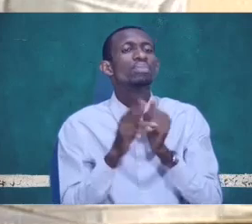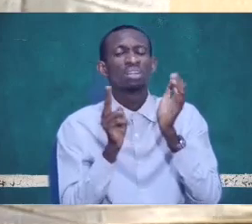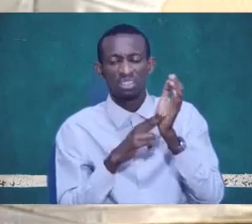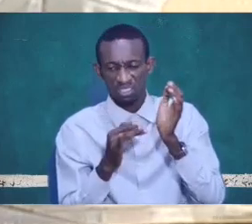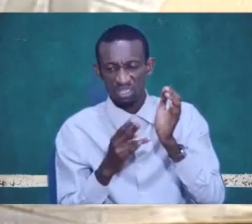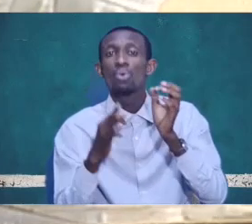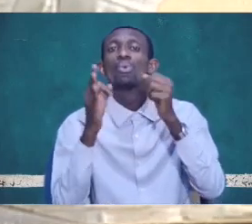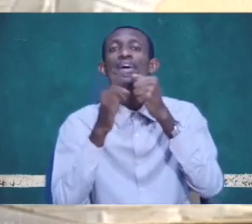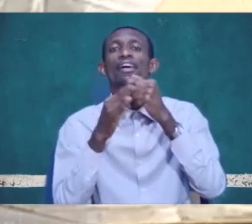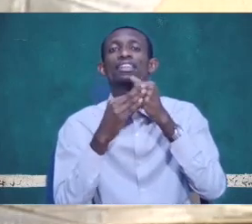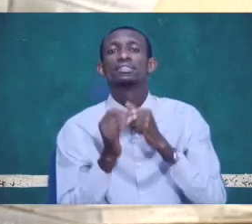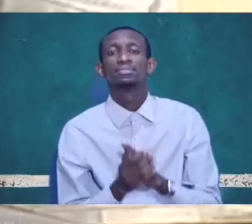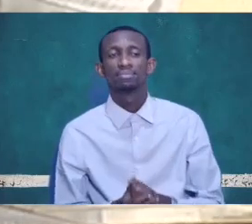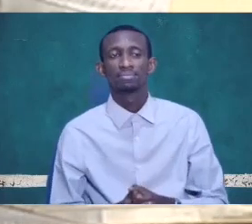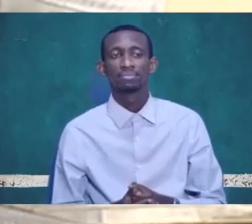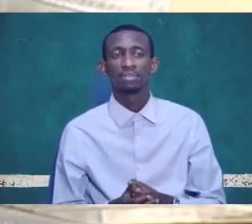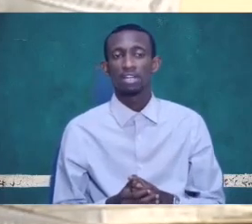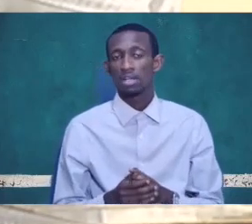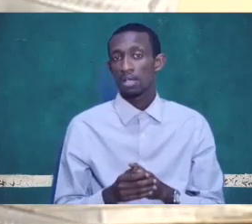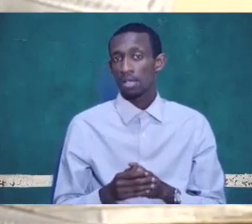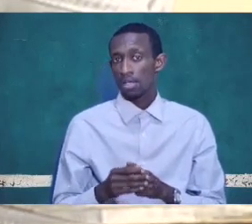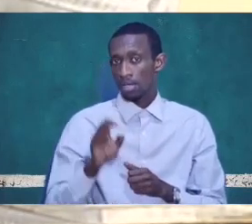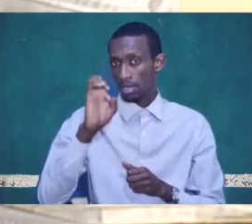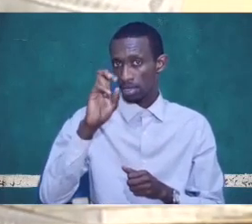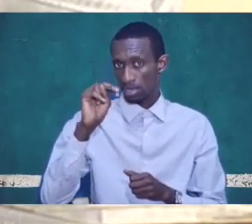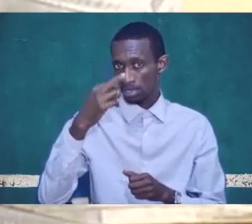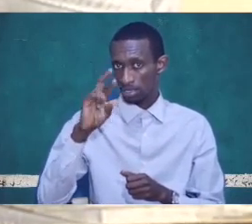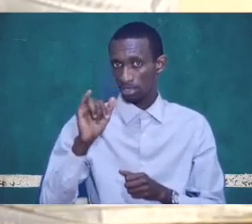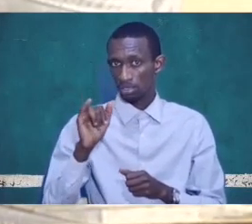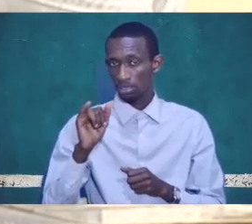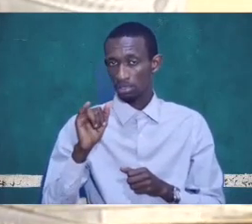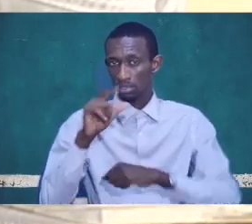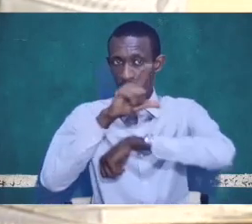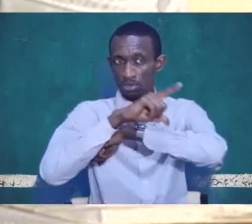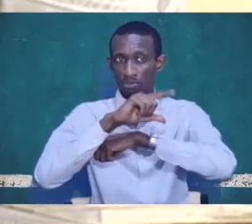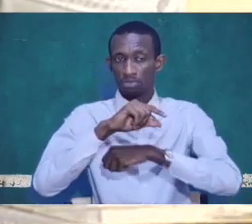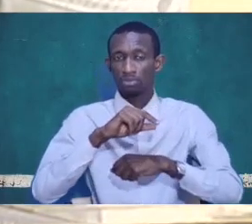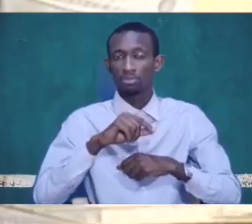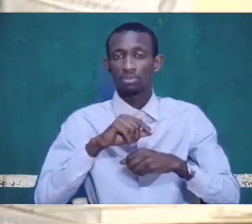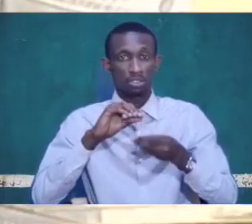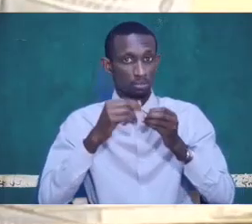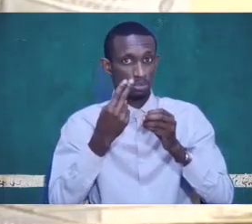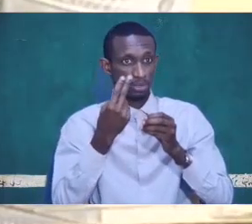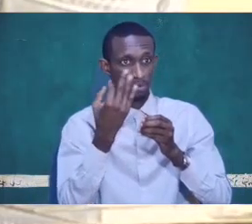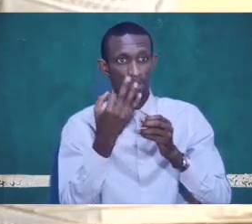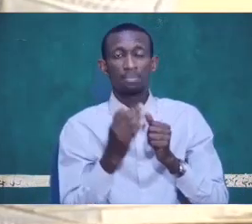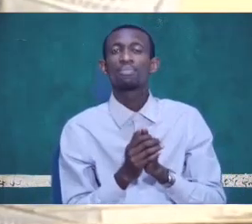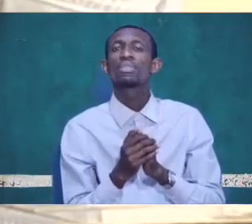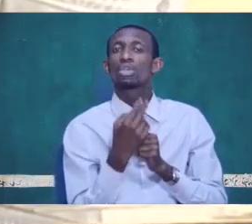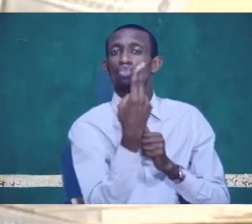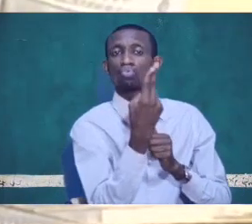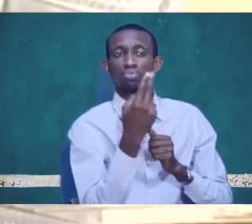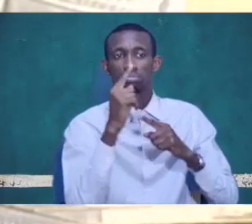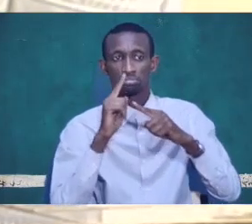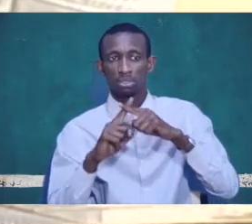of 8. For energy level number 3, we have 2 times 3 squared, and